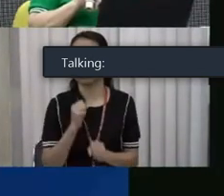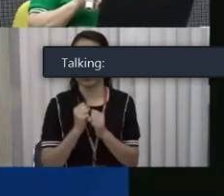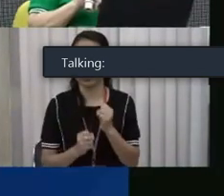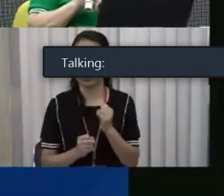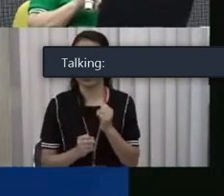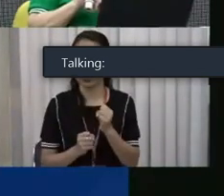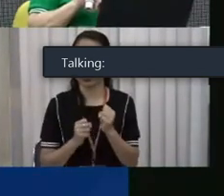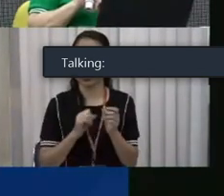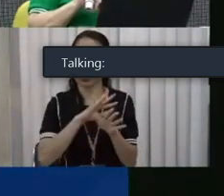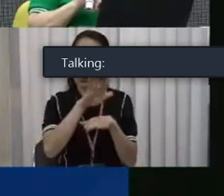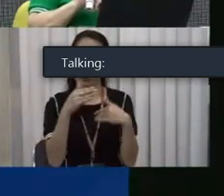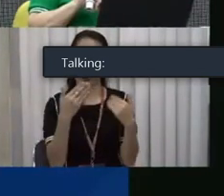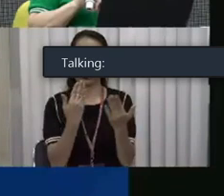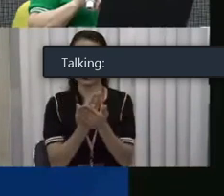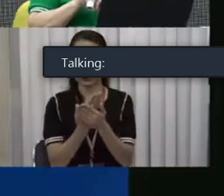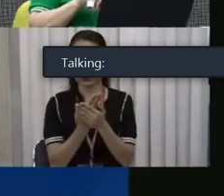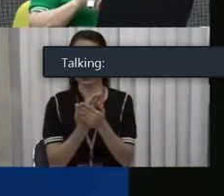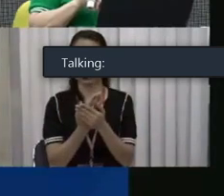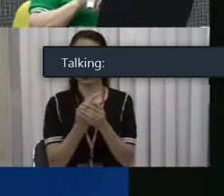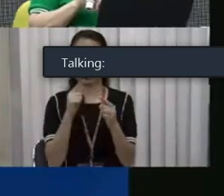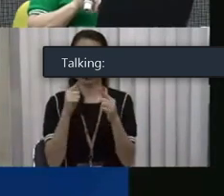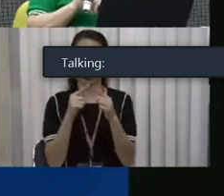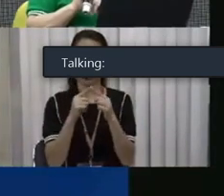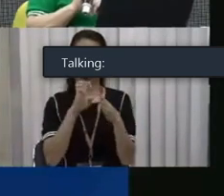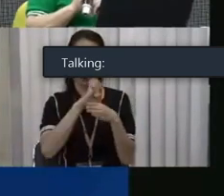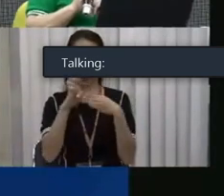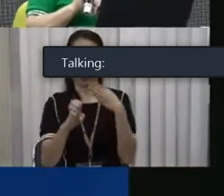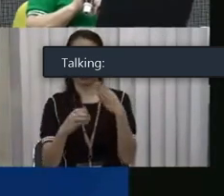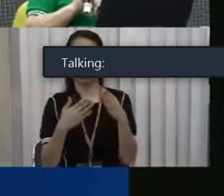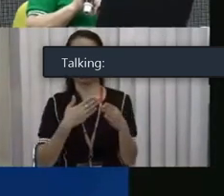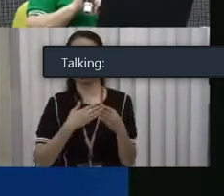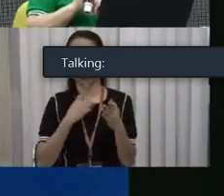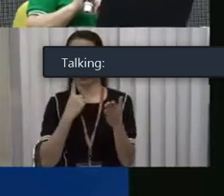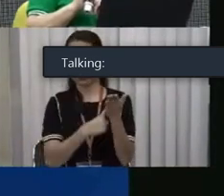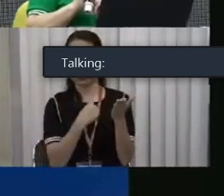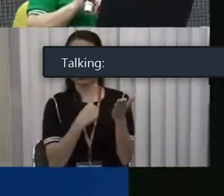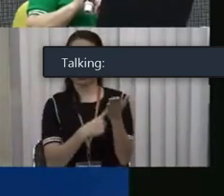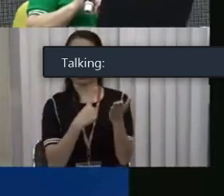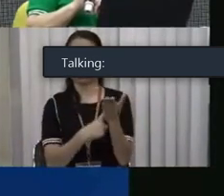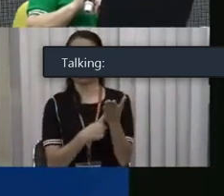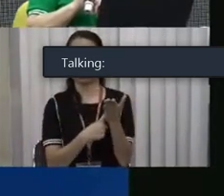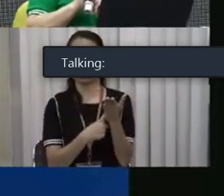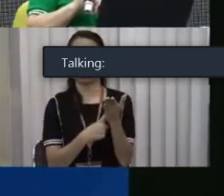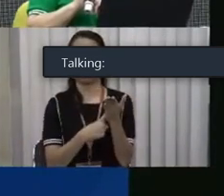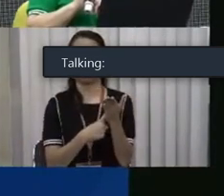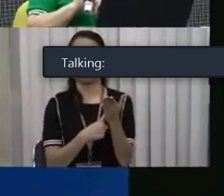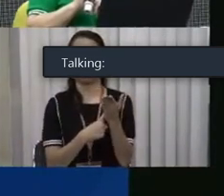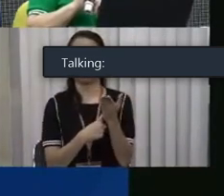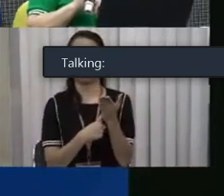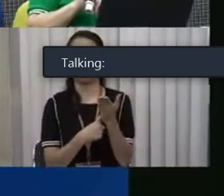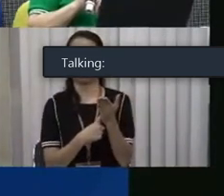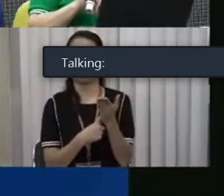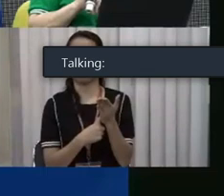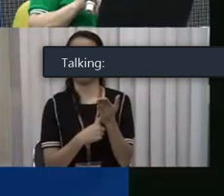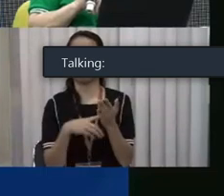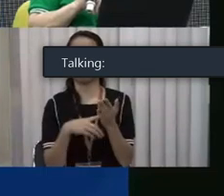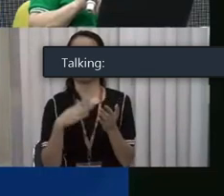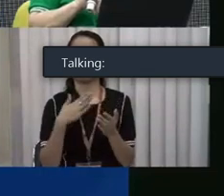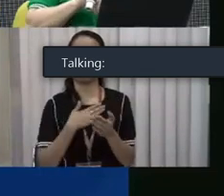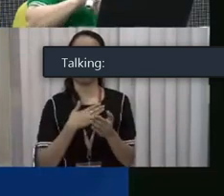So, everyone, to end my discussion, so, ako ang closure